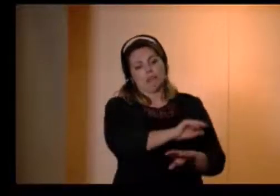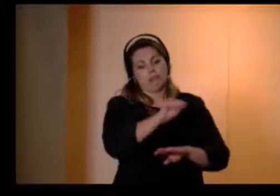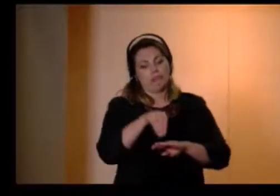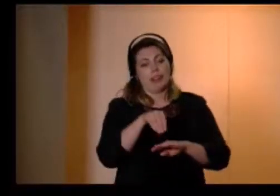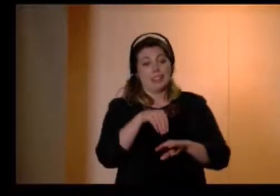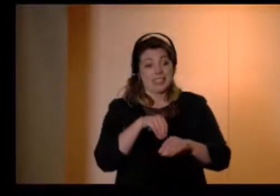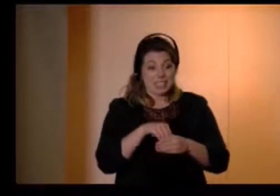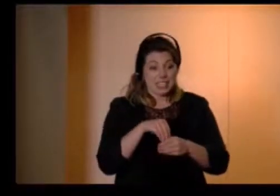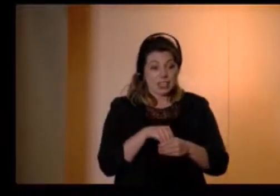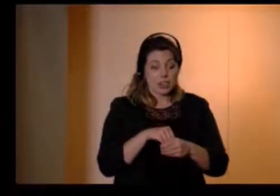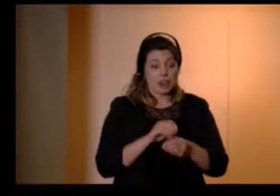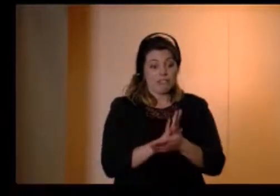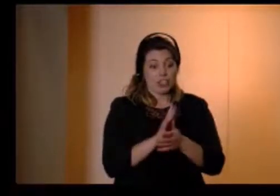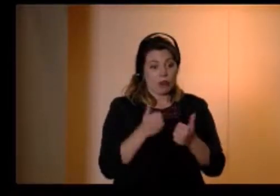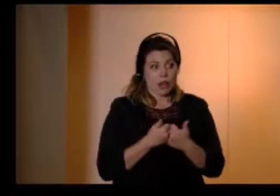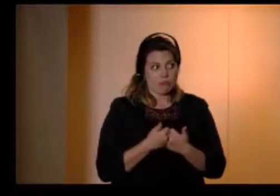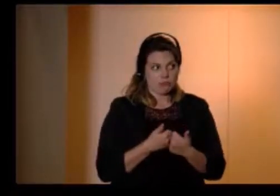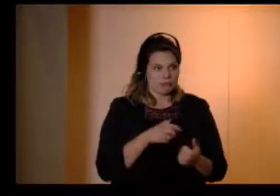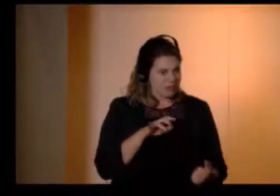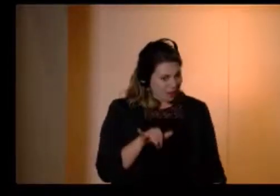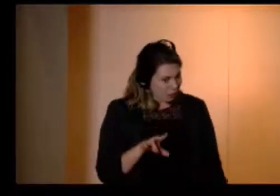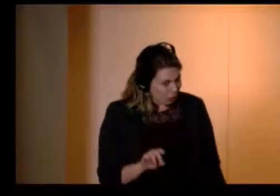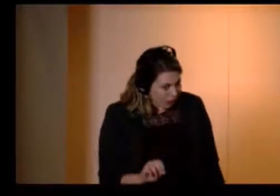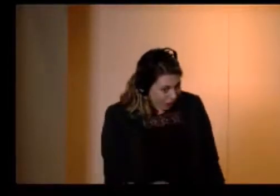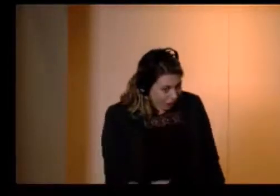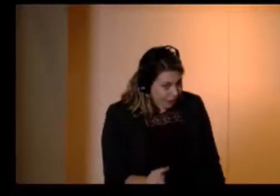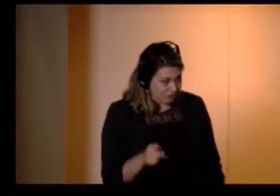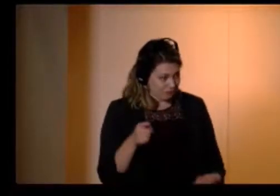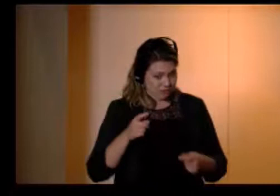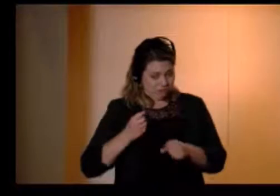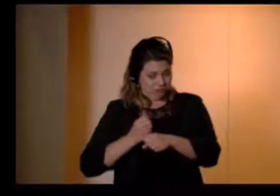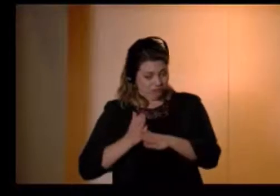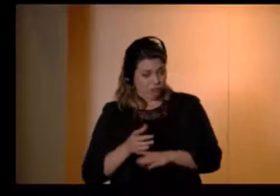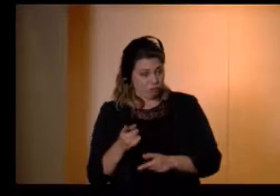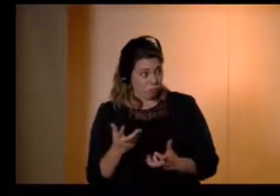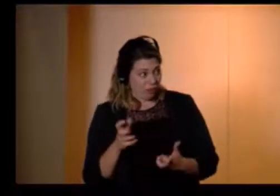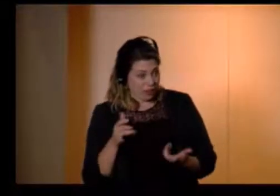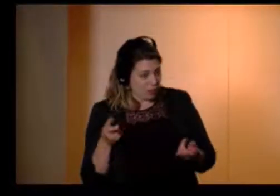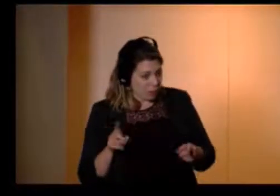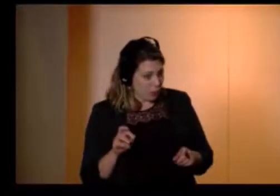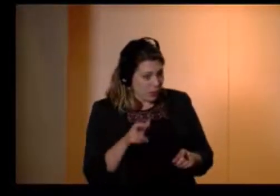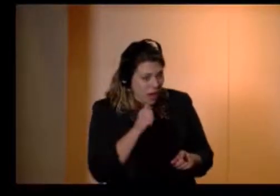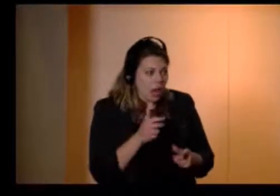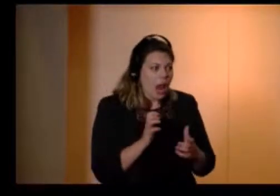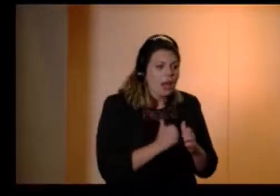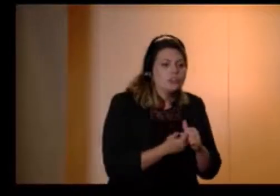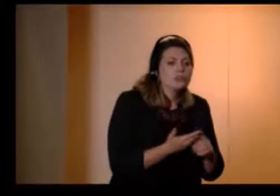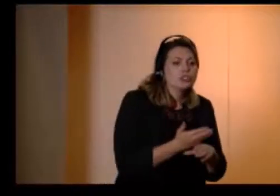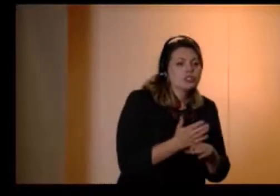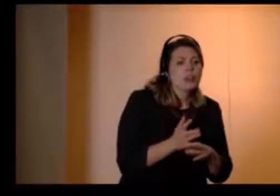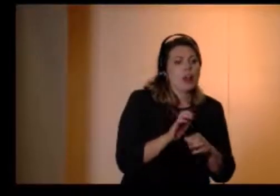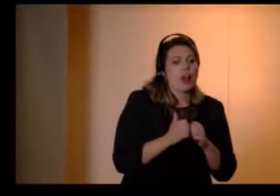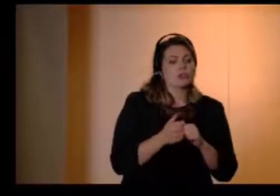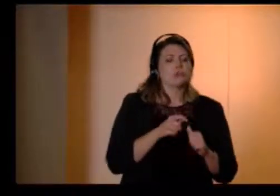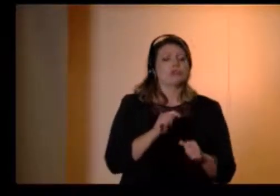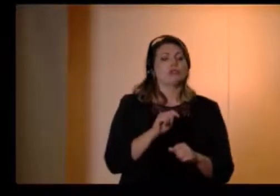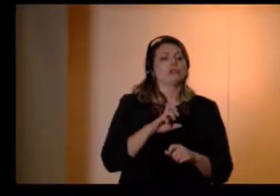that okay? Did the creator intend that? Does this affect how we share things? How do we track things and track